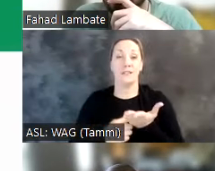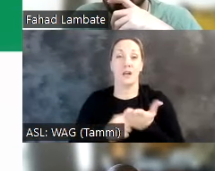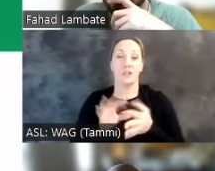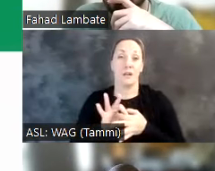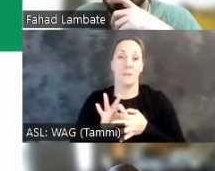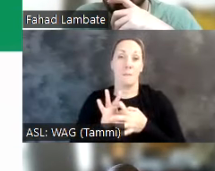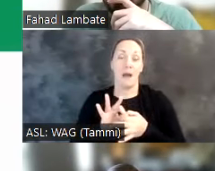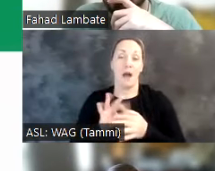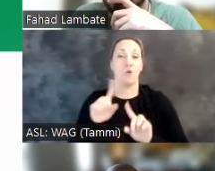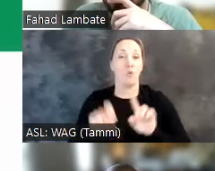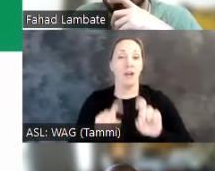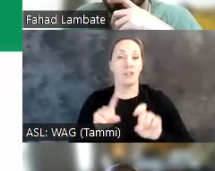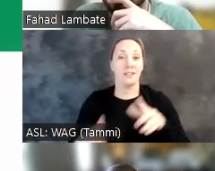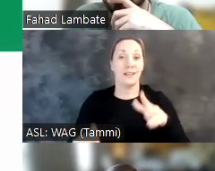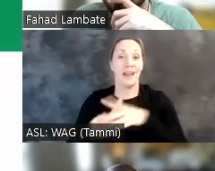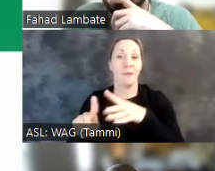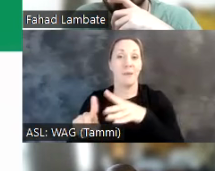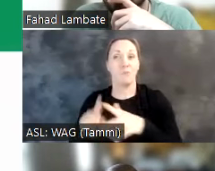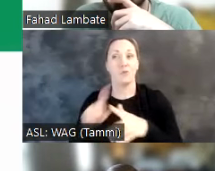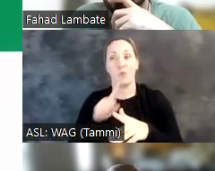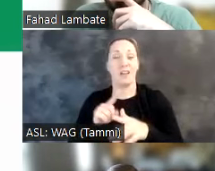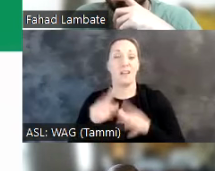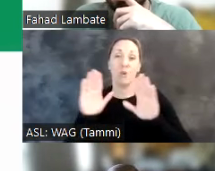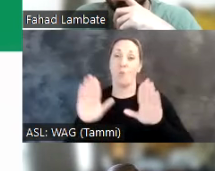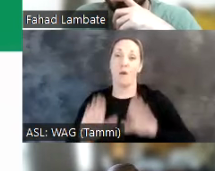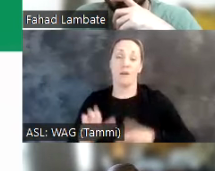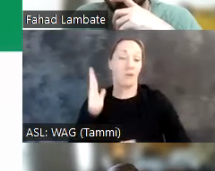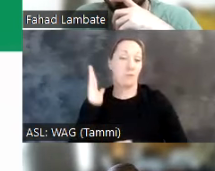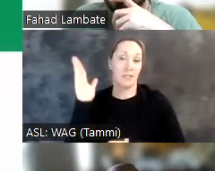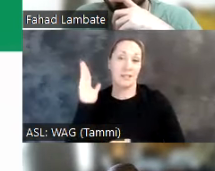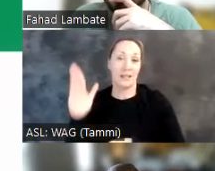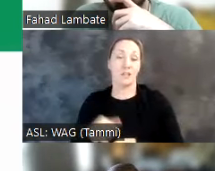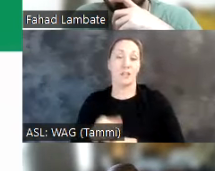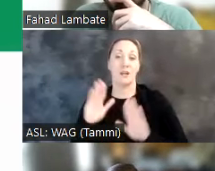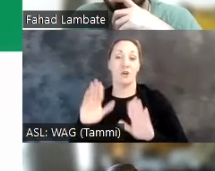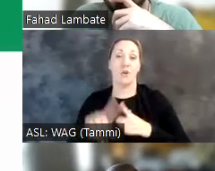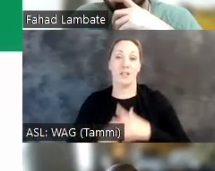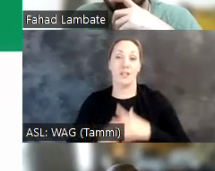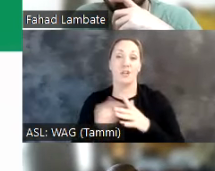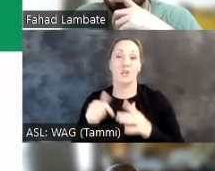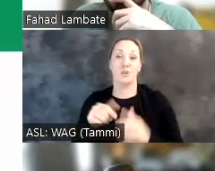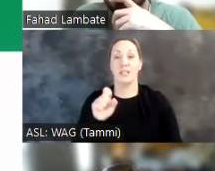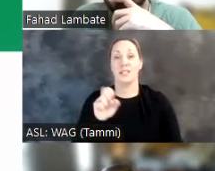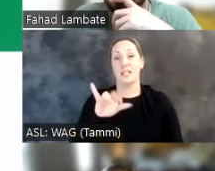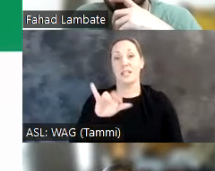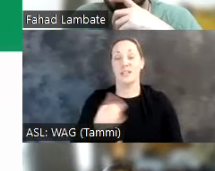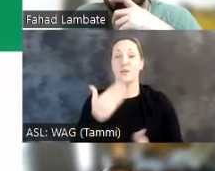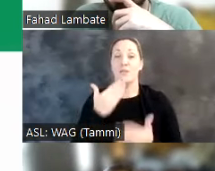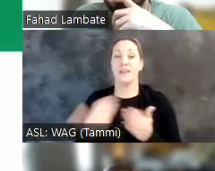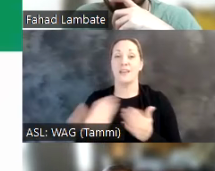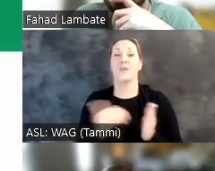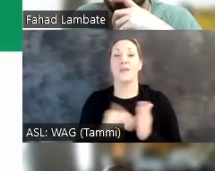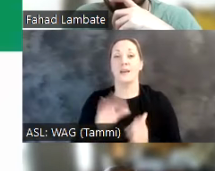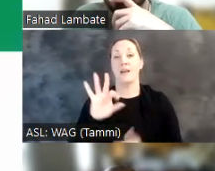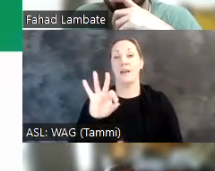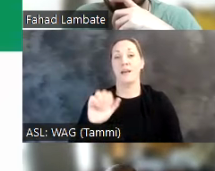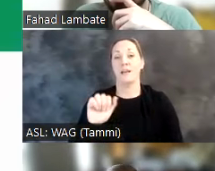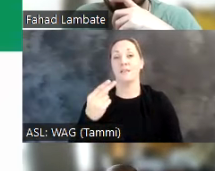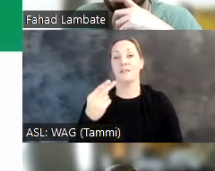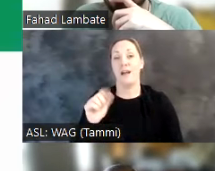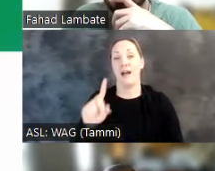up. So really a wonderful presentation and great start to the series. So thank you again, Fahad. And I